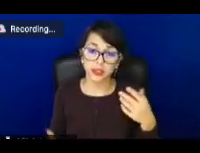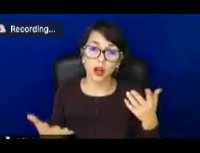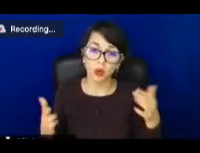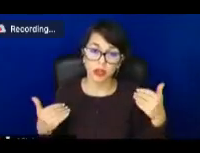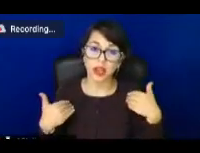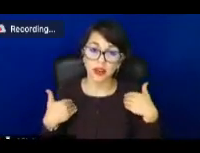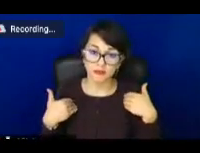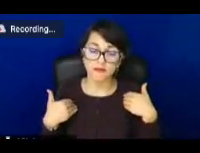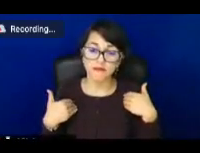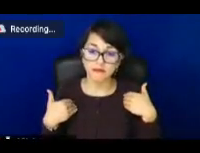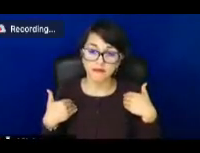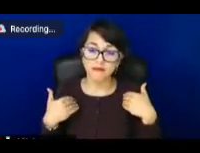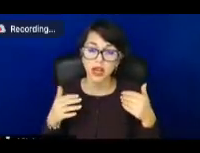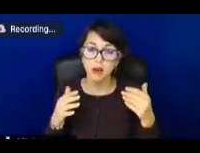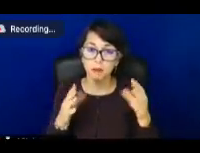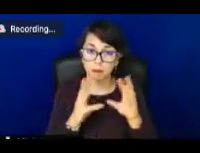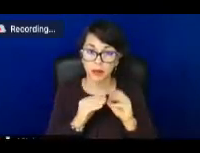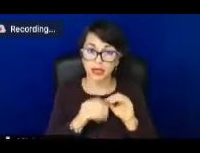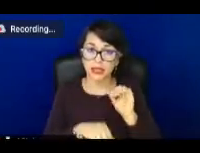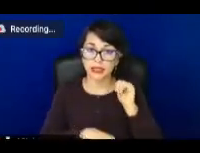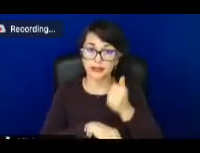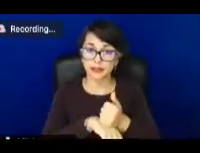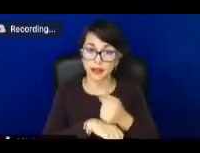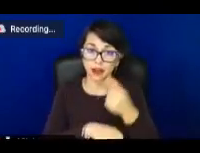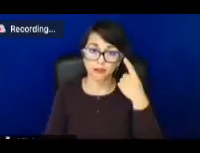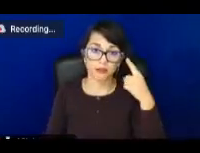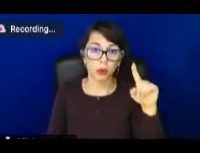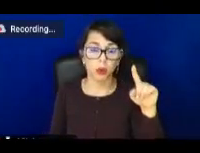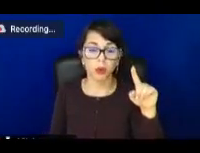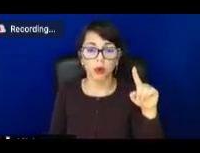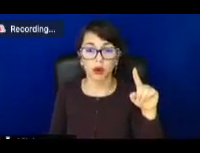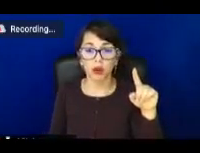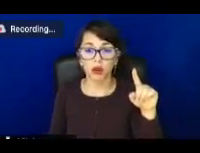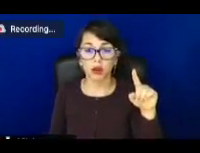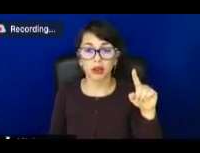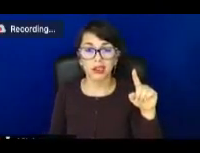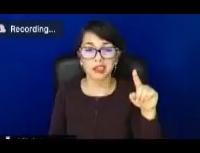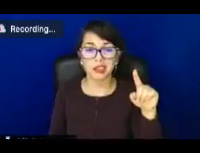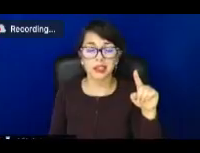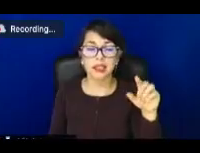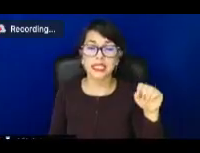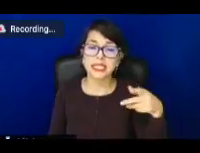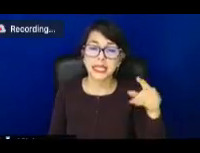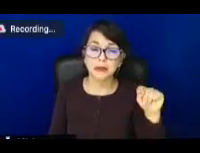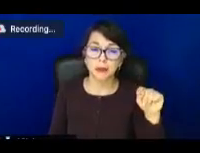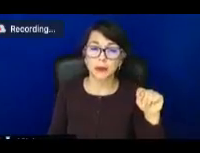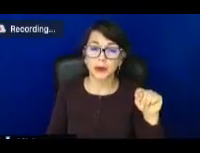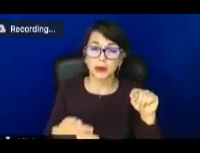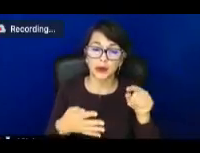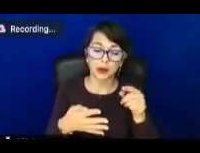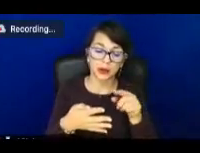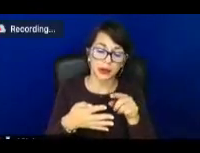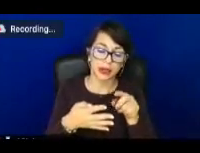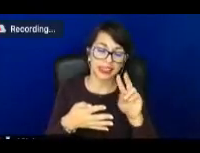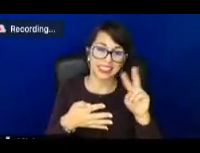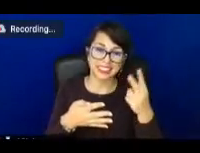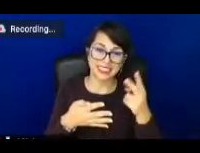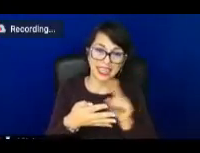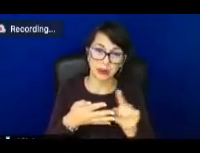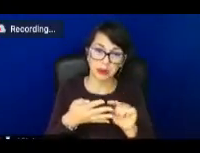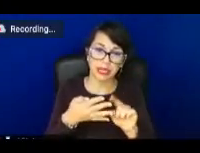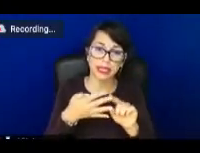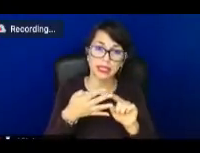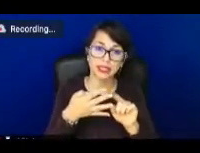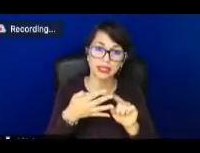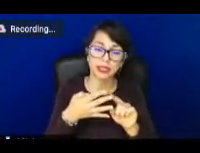the meetings in that second week of September that we had set aside for what we thought we were going to